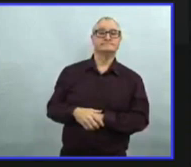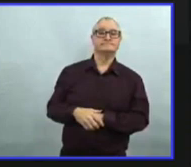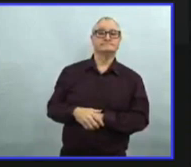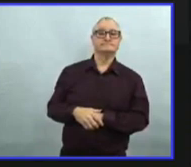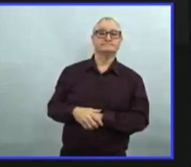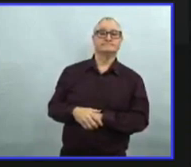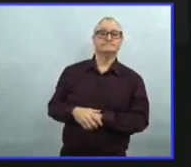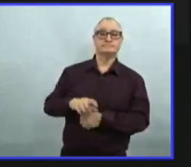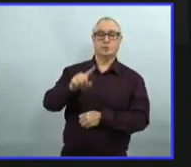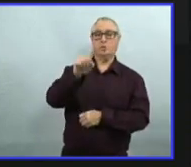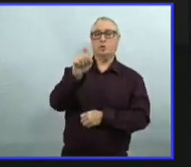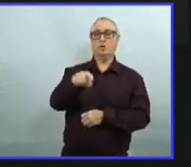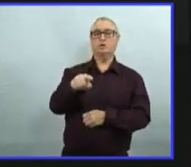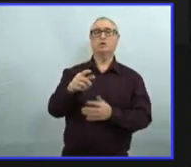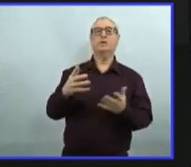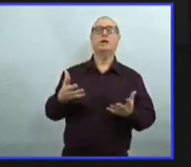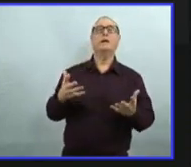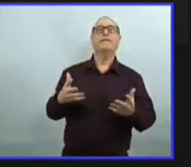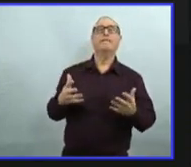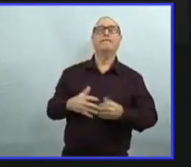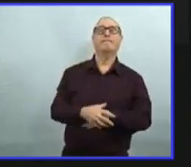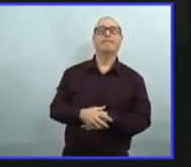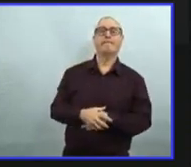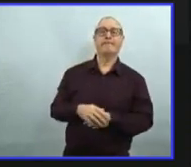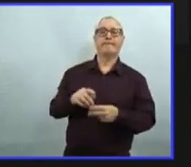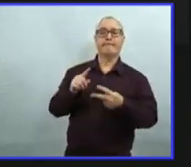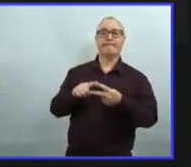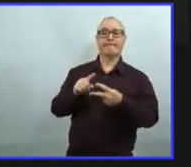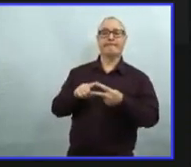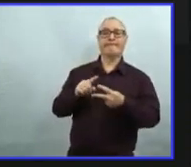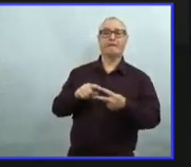for the 5 to 11 years old?